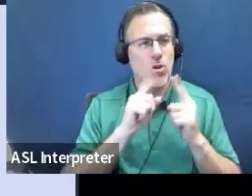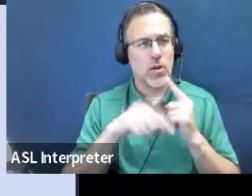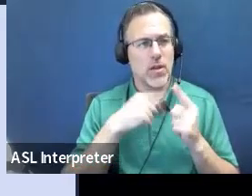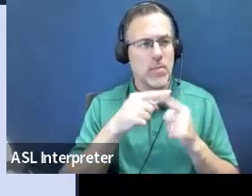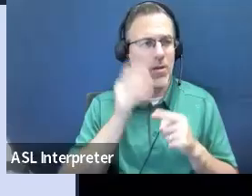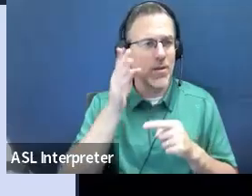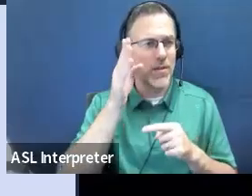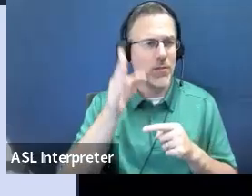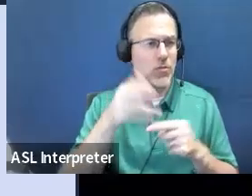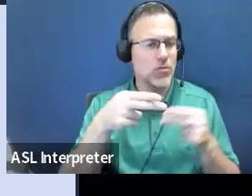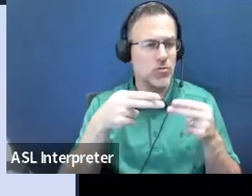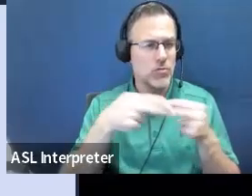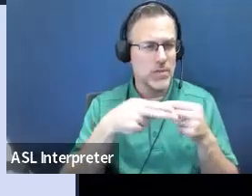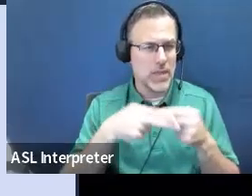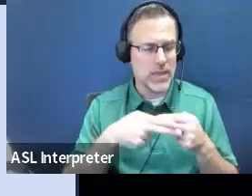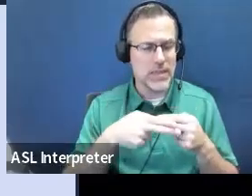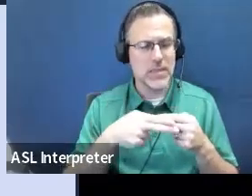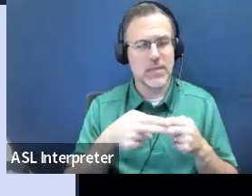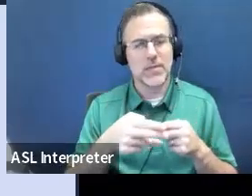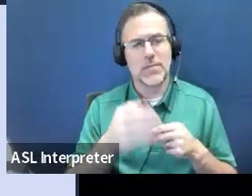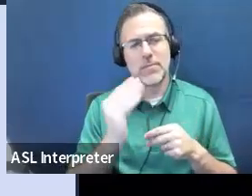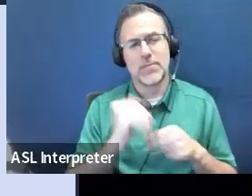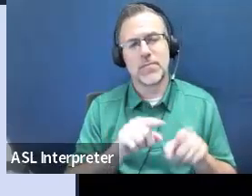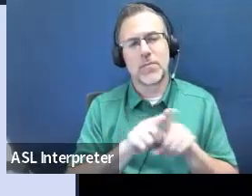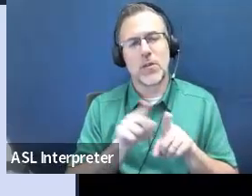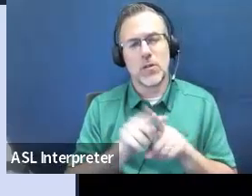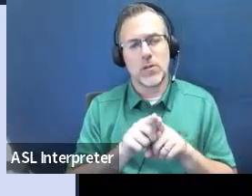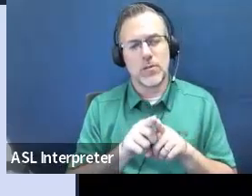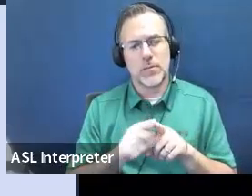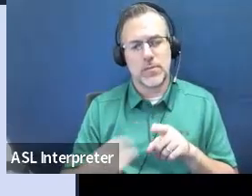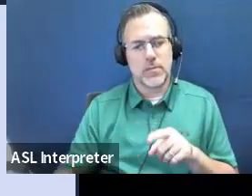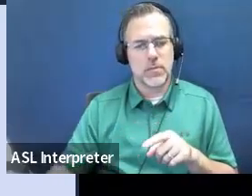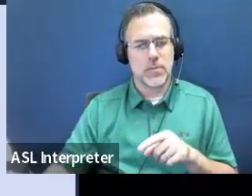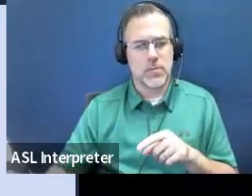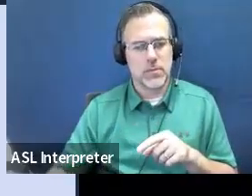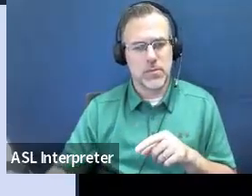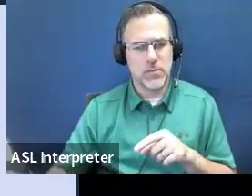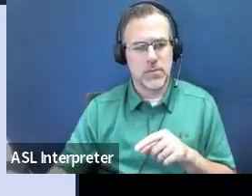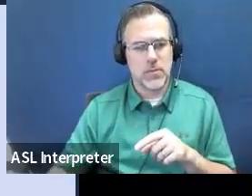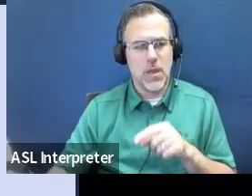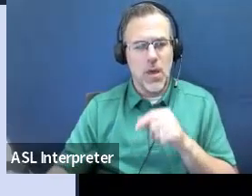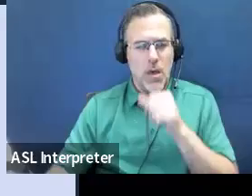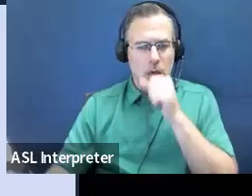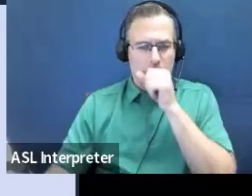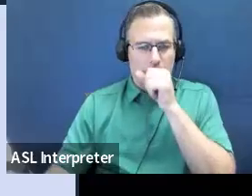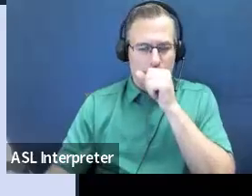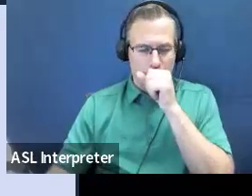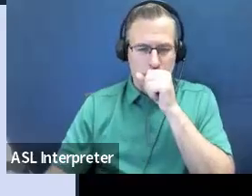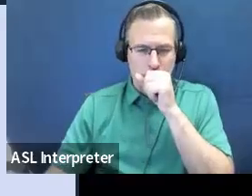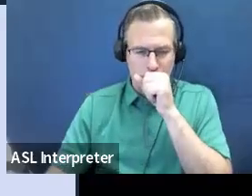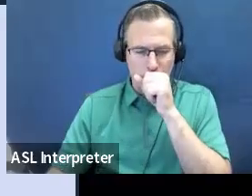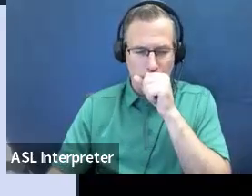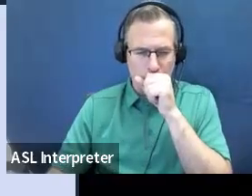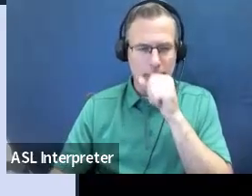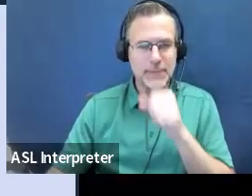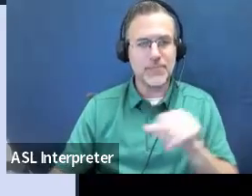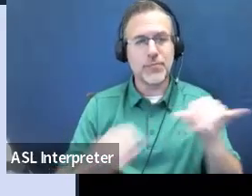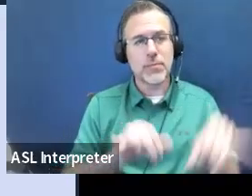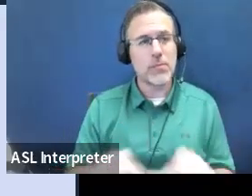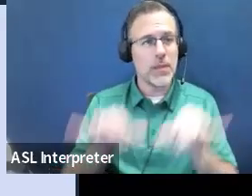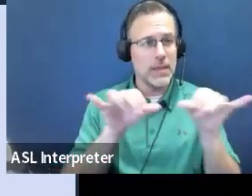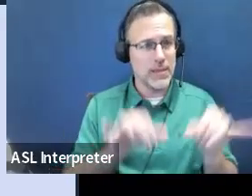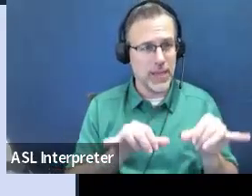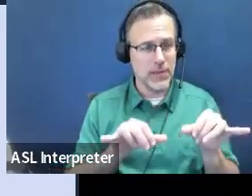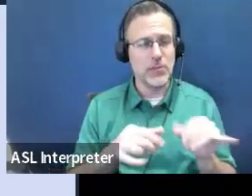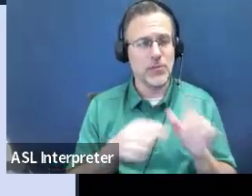we also look at standards being cited. That's what this finding is about. And